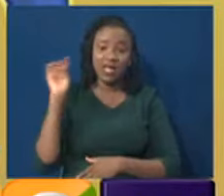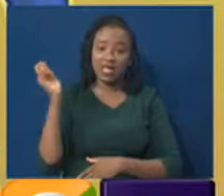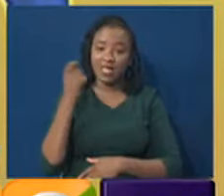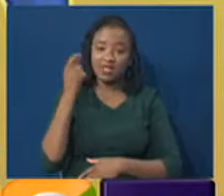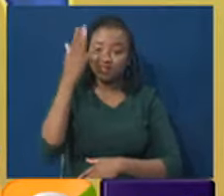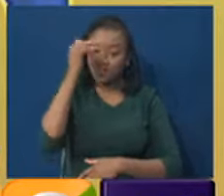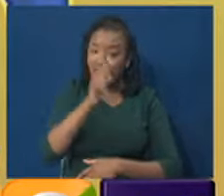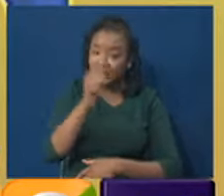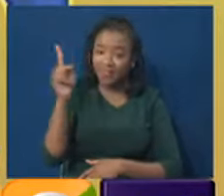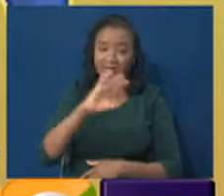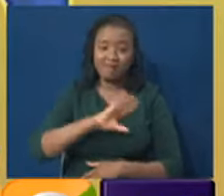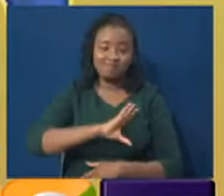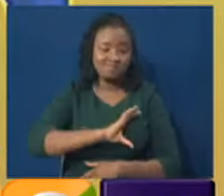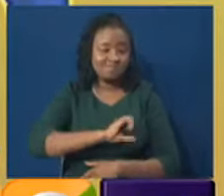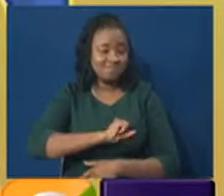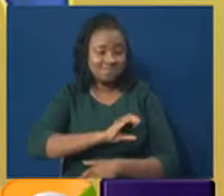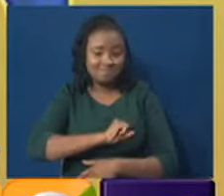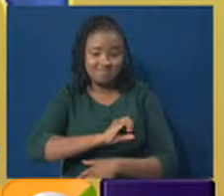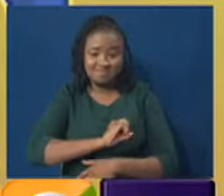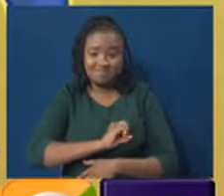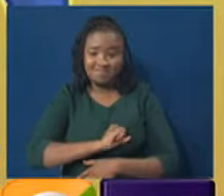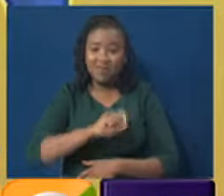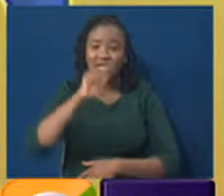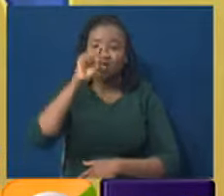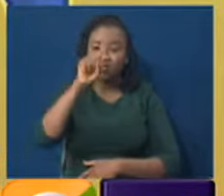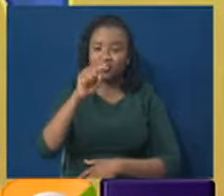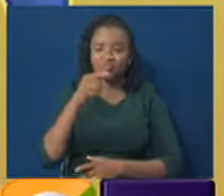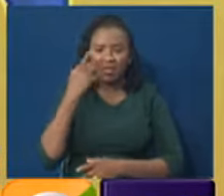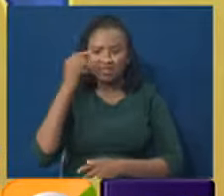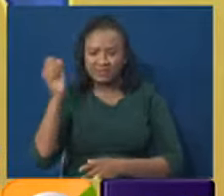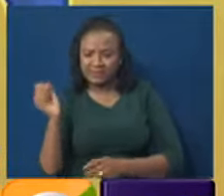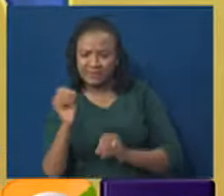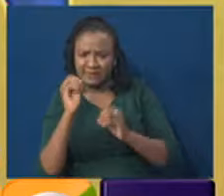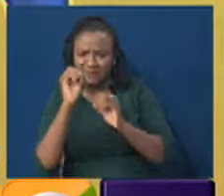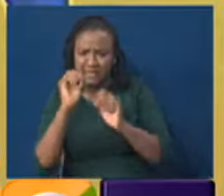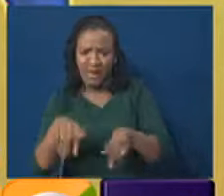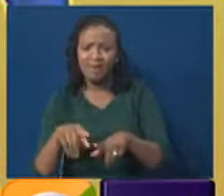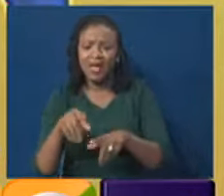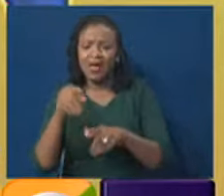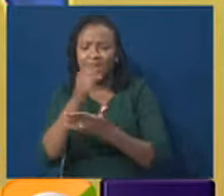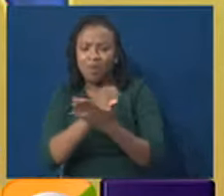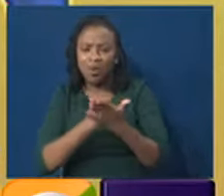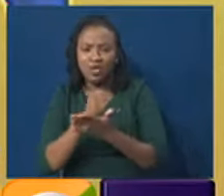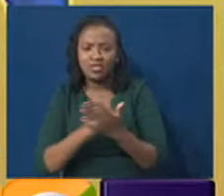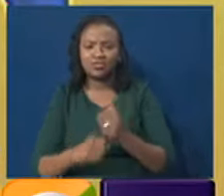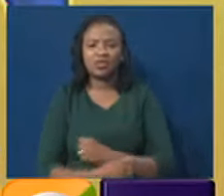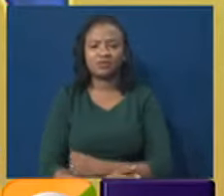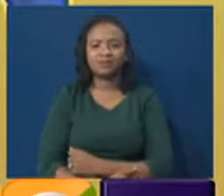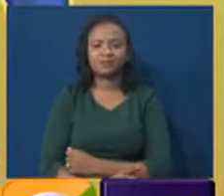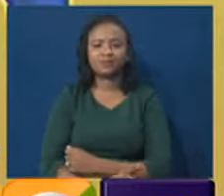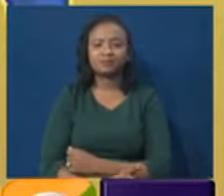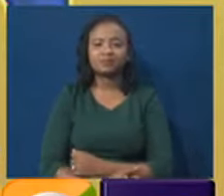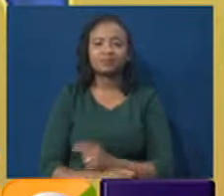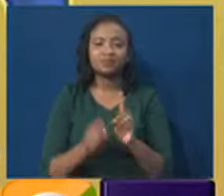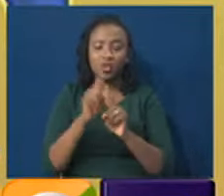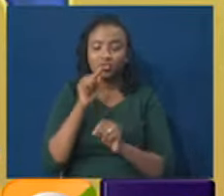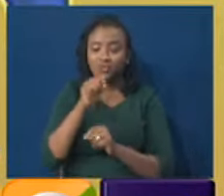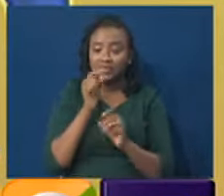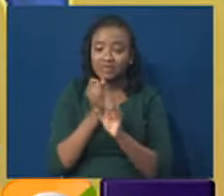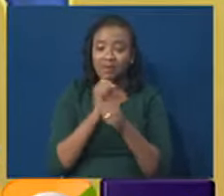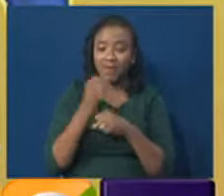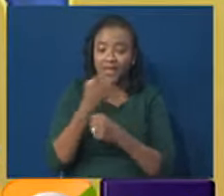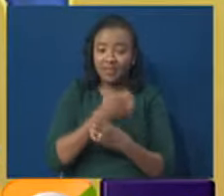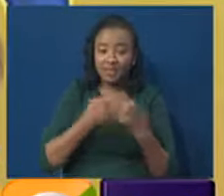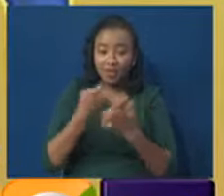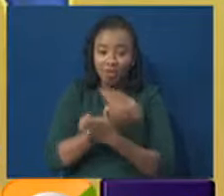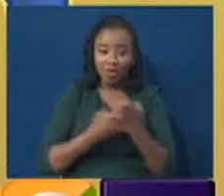despite the fact that we found a poison pill, that because they had set up conditions that could have led to the collapse of this economy, we